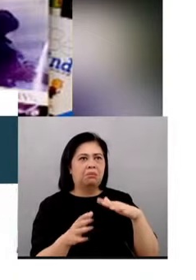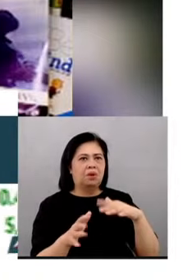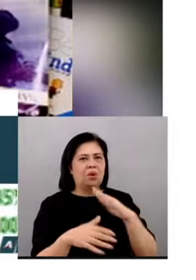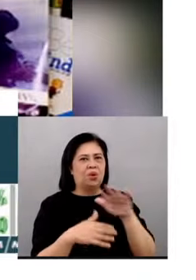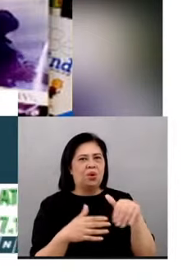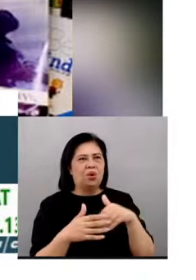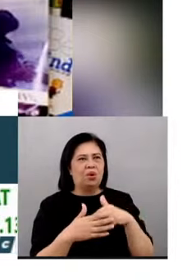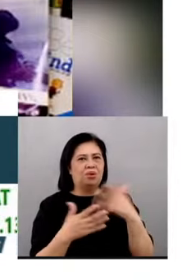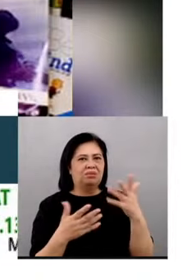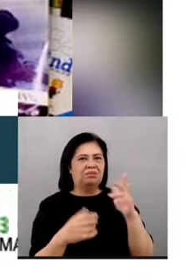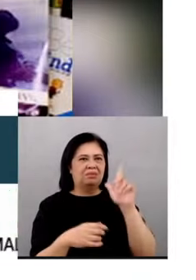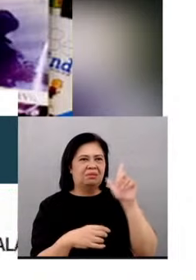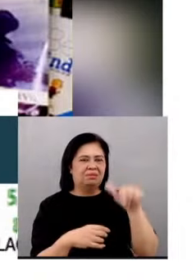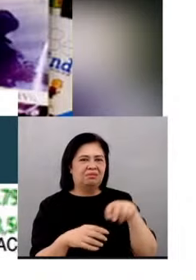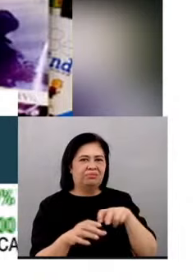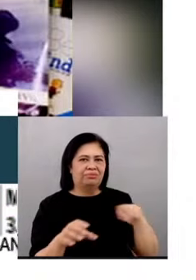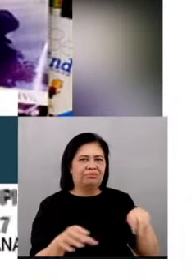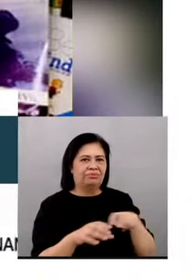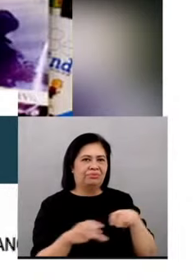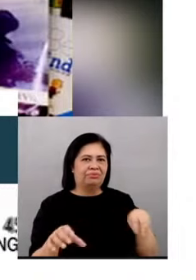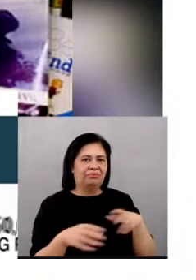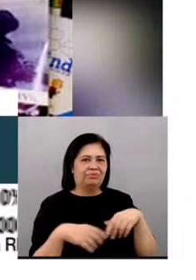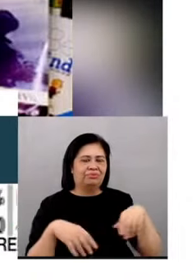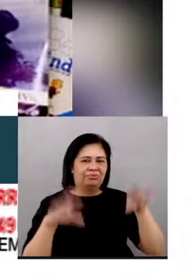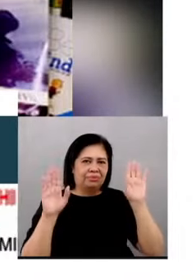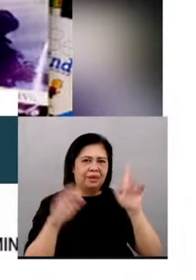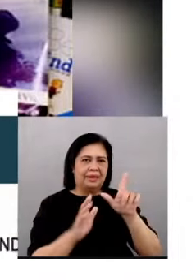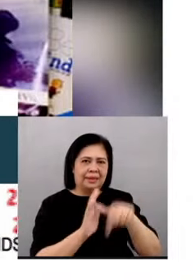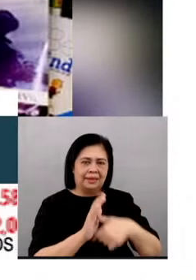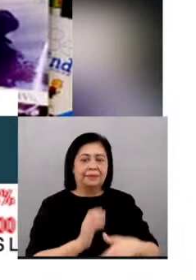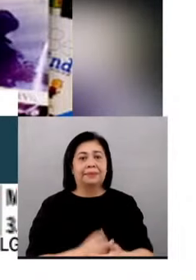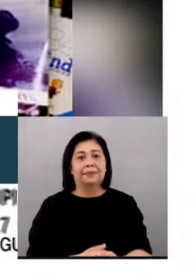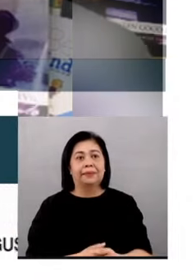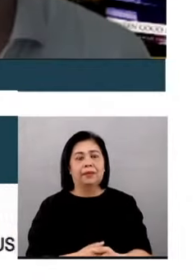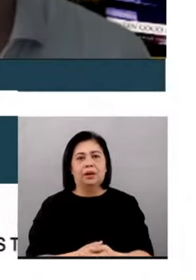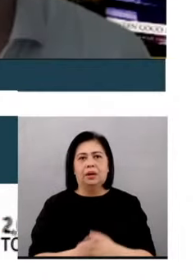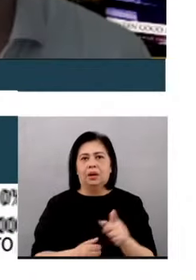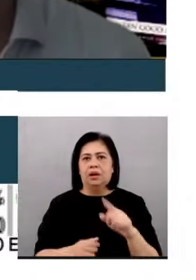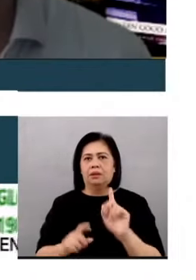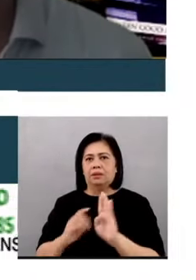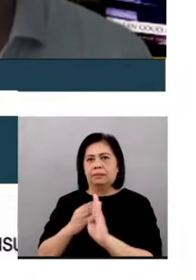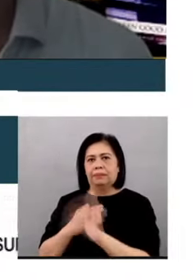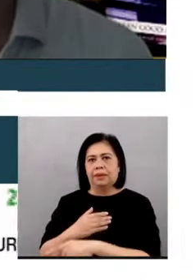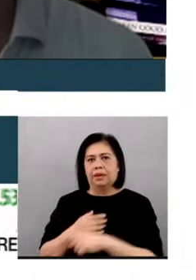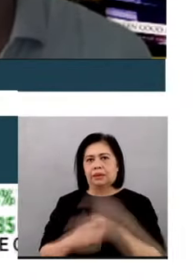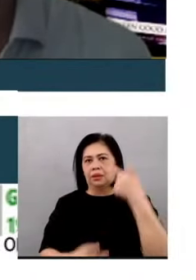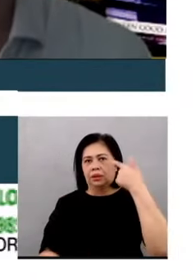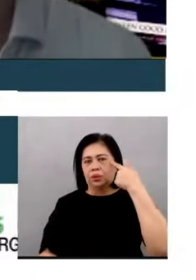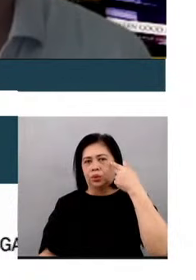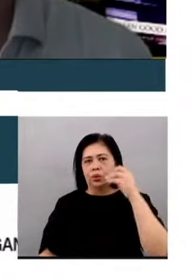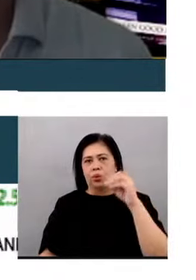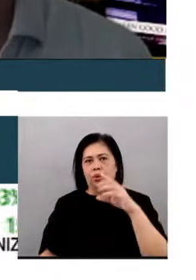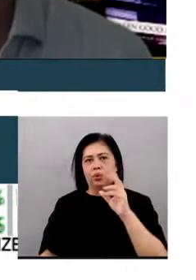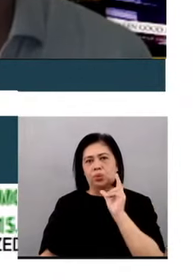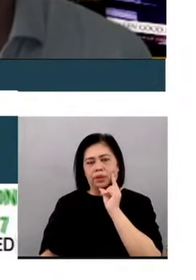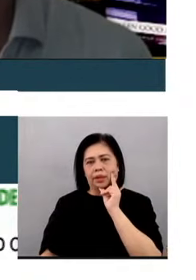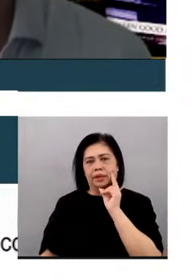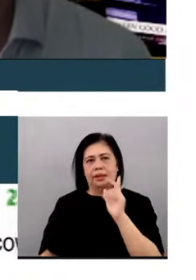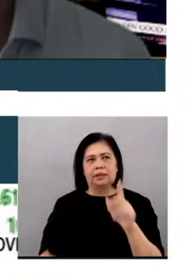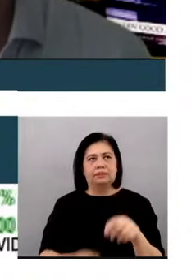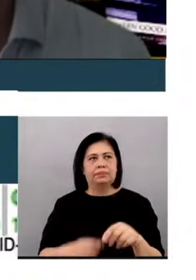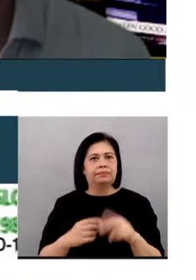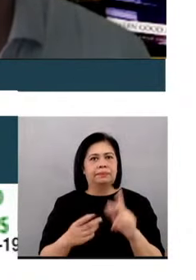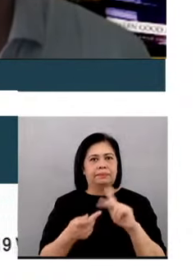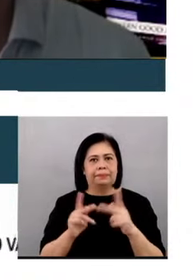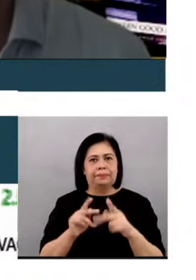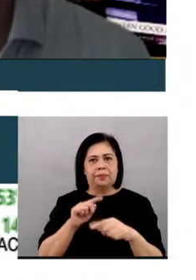they all dropped out in the end. Professor, going back to the Go Duterte tandem, you know, when it was announced,